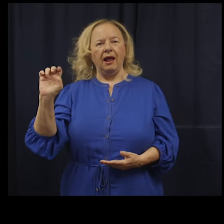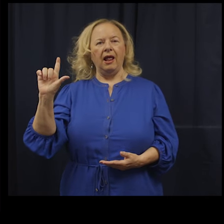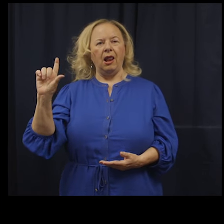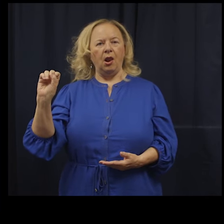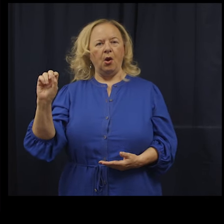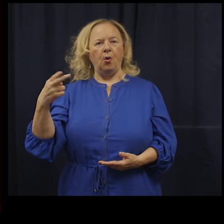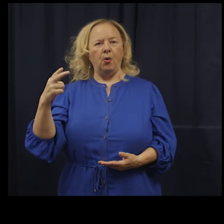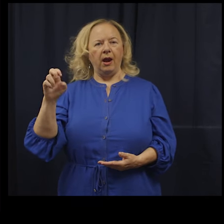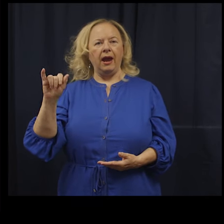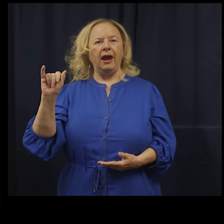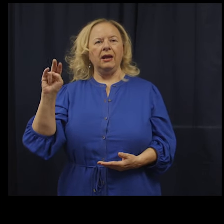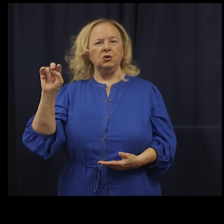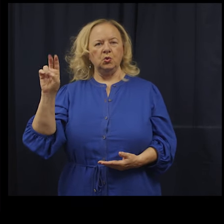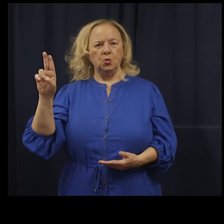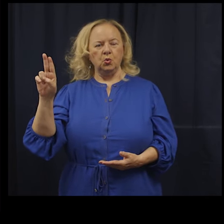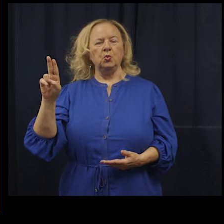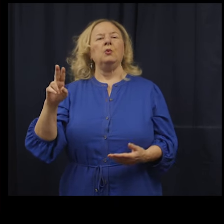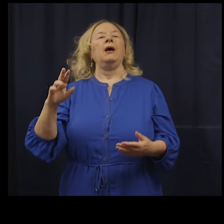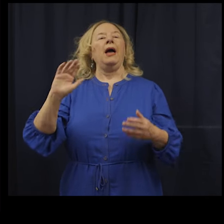Eloheinu,